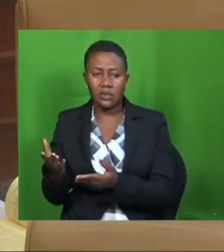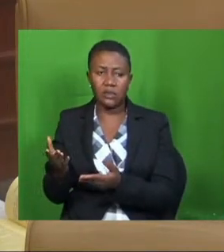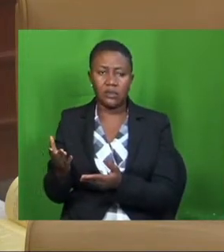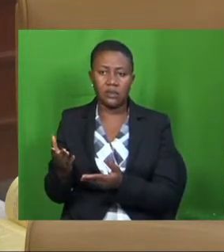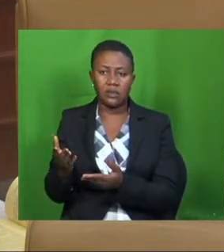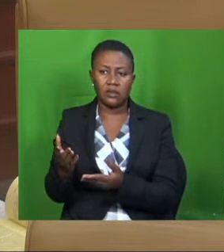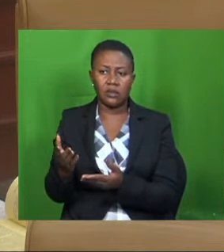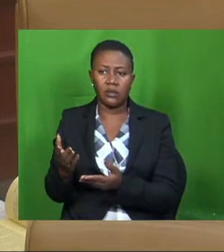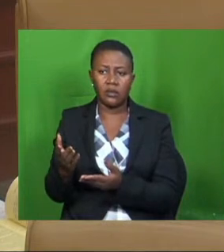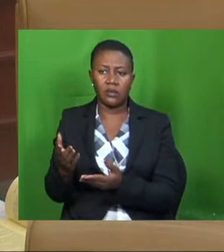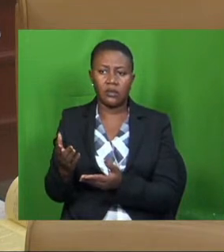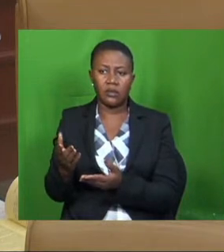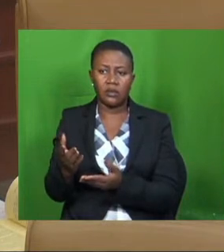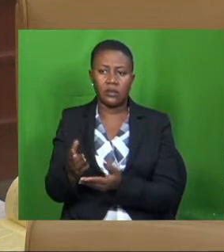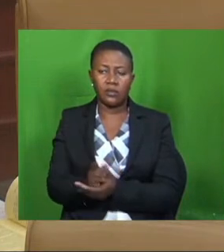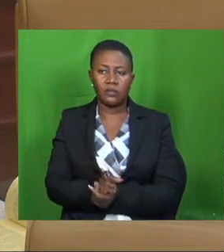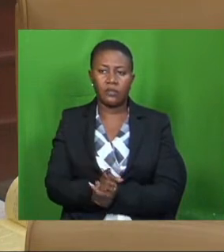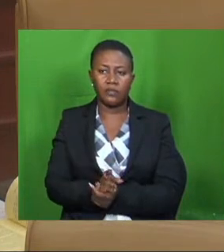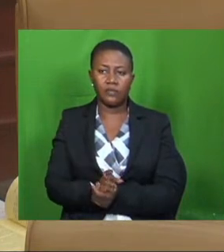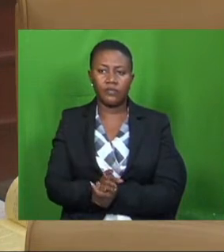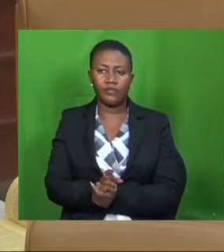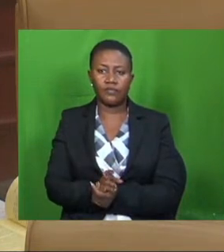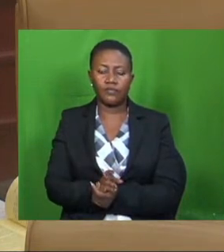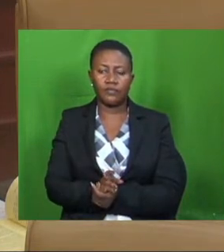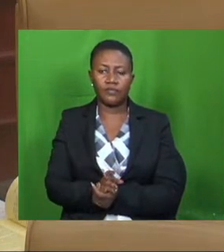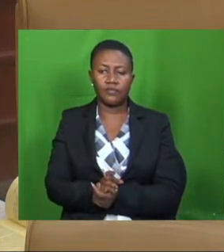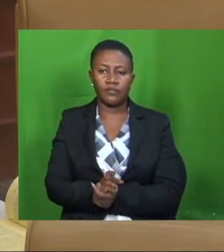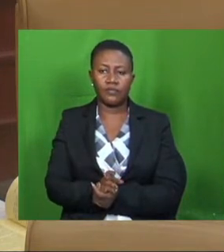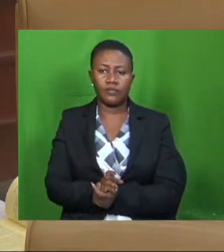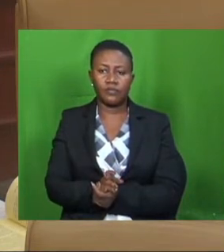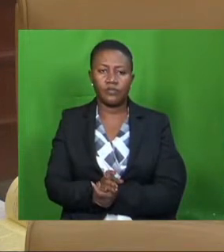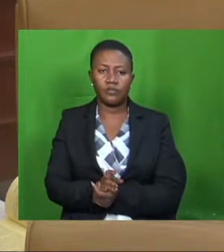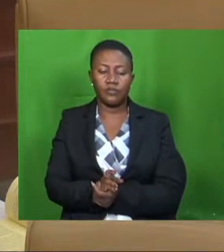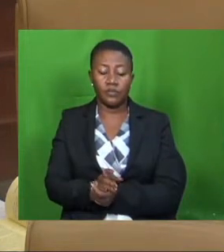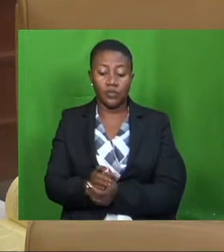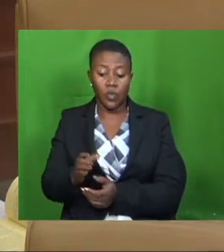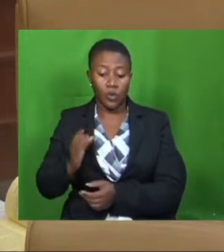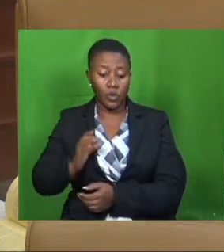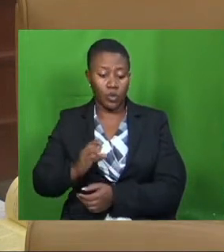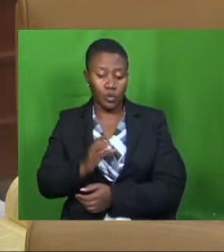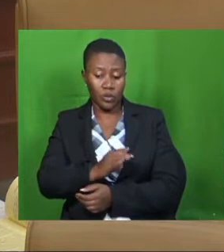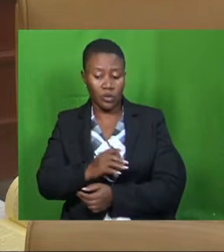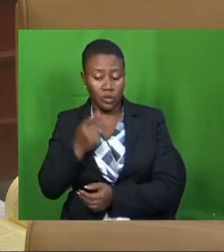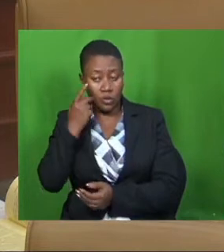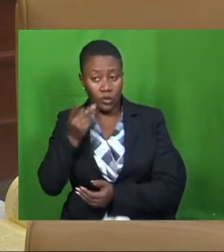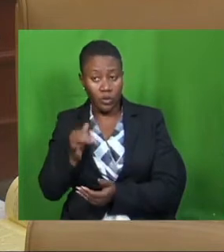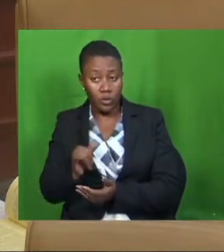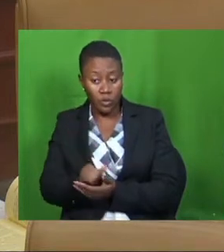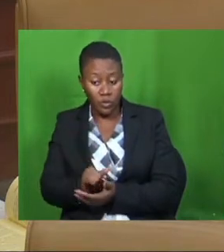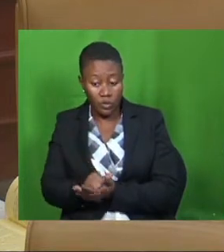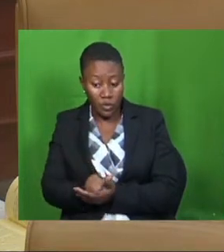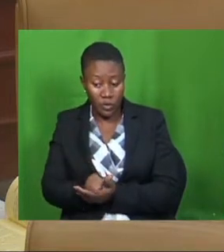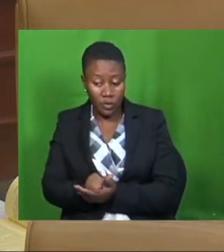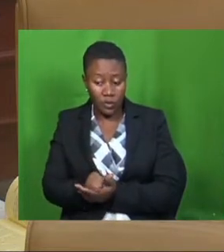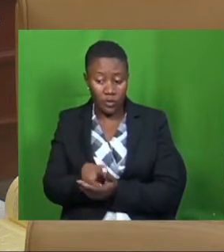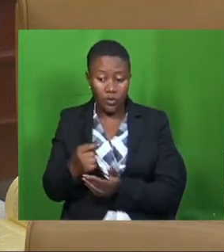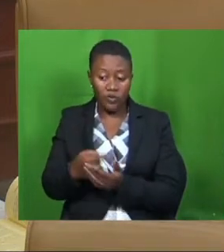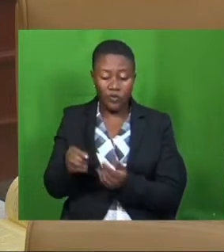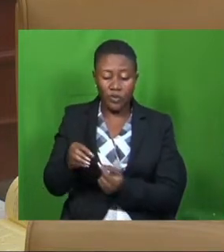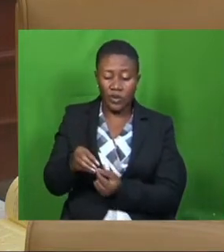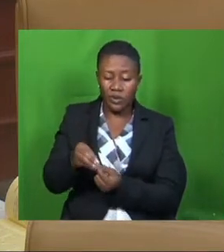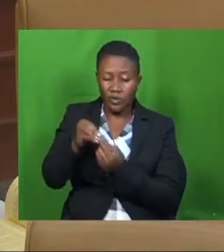Auditor General's report on the public accounts of Ghana for public boards, corporations,